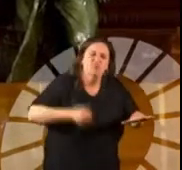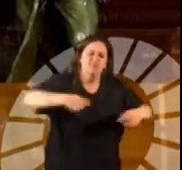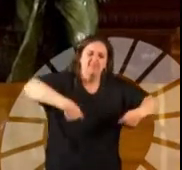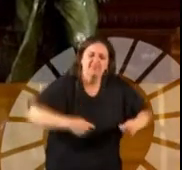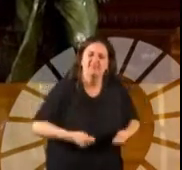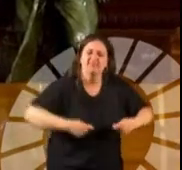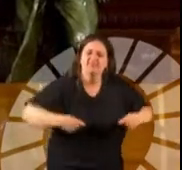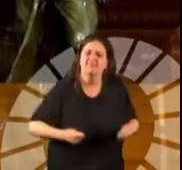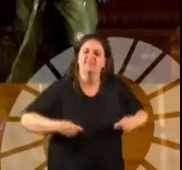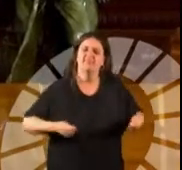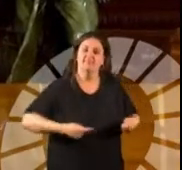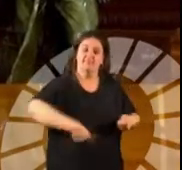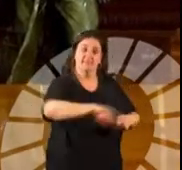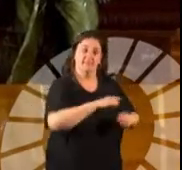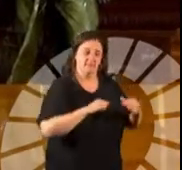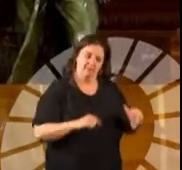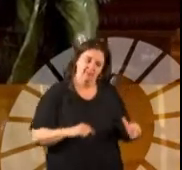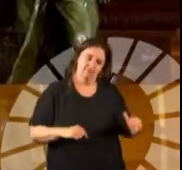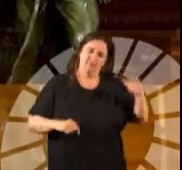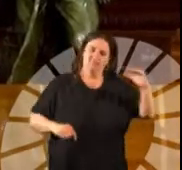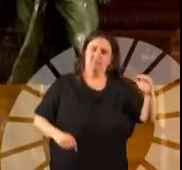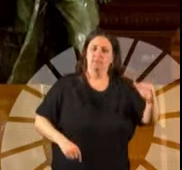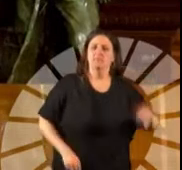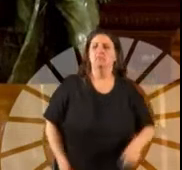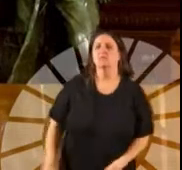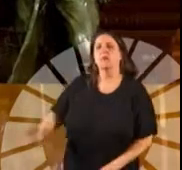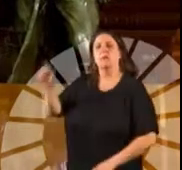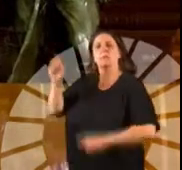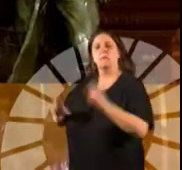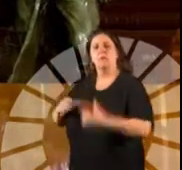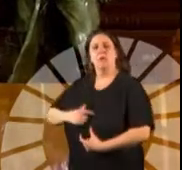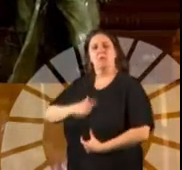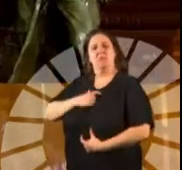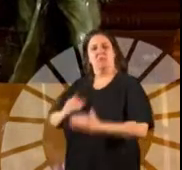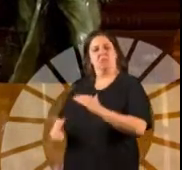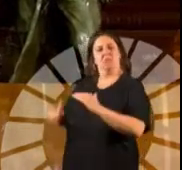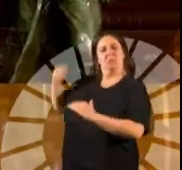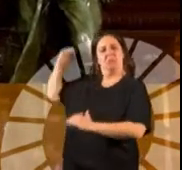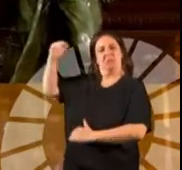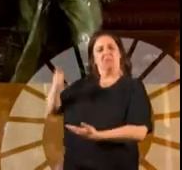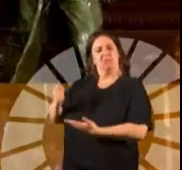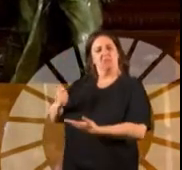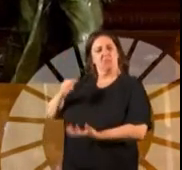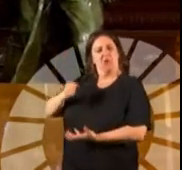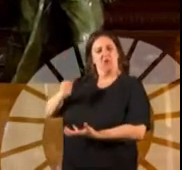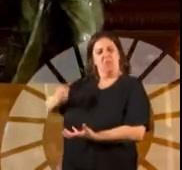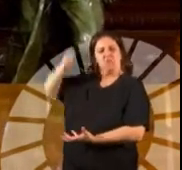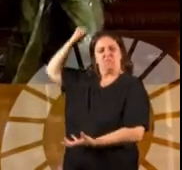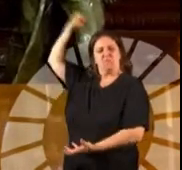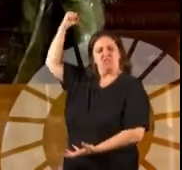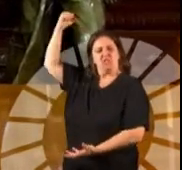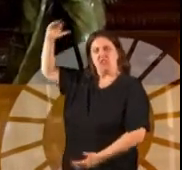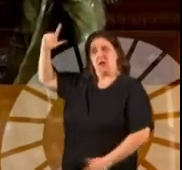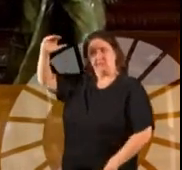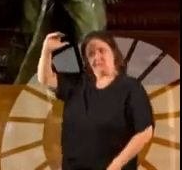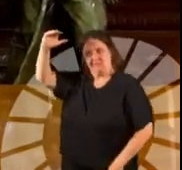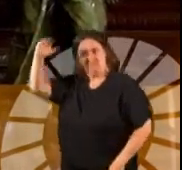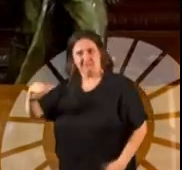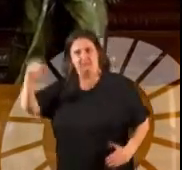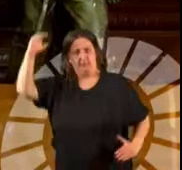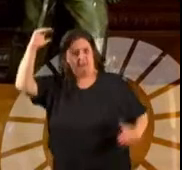Morenos said in very simple terms that from the farmer's